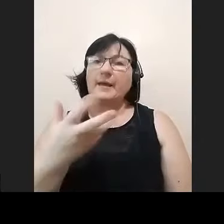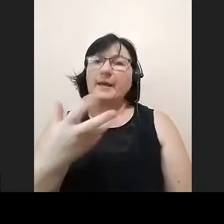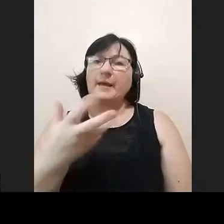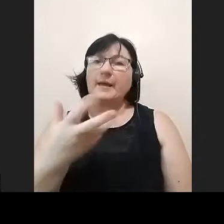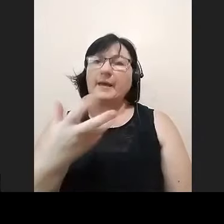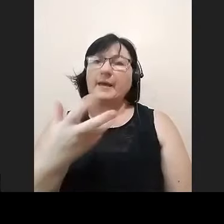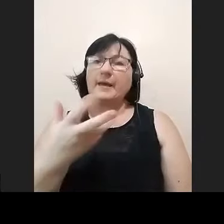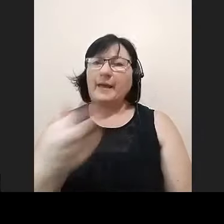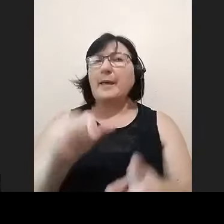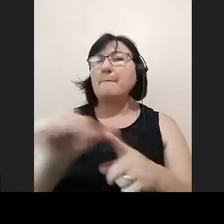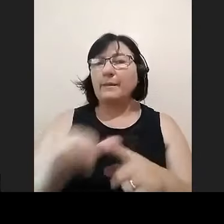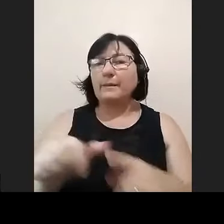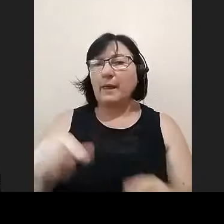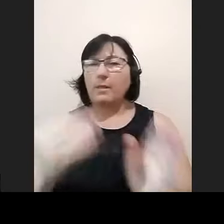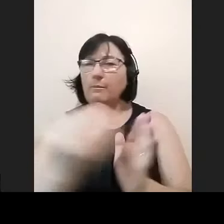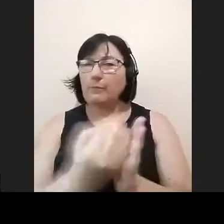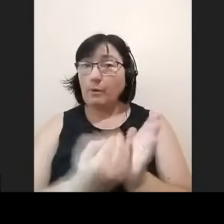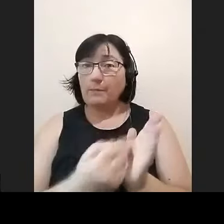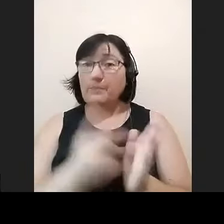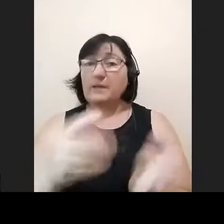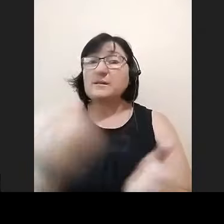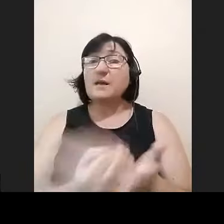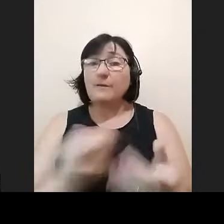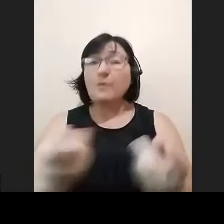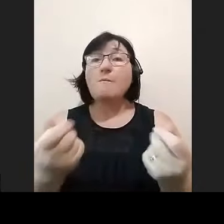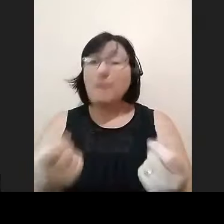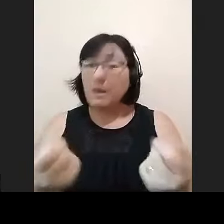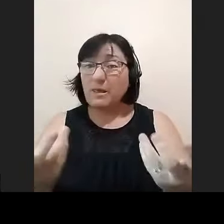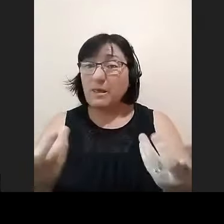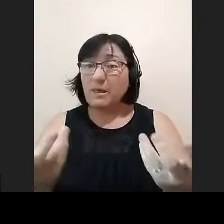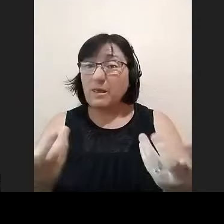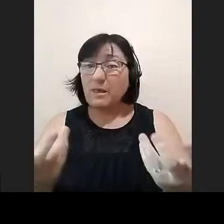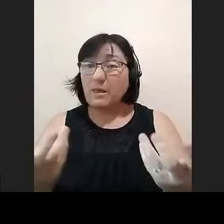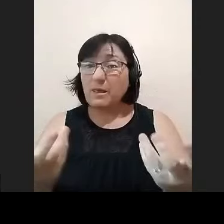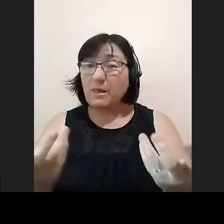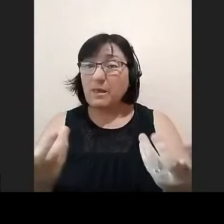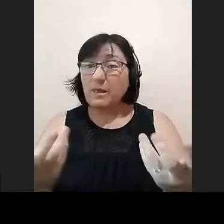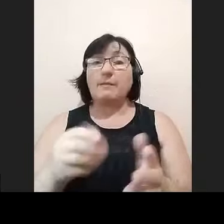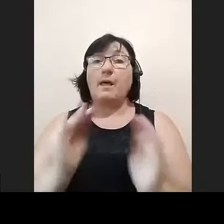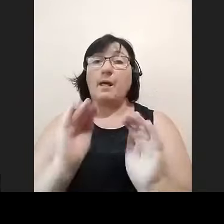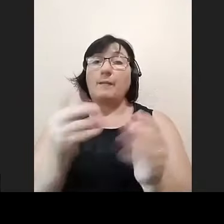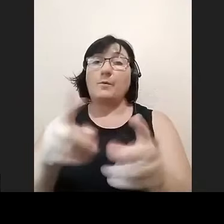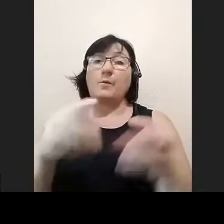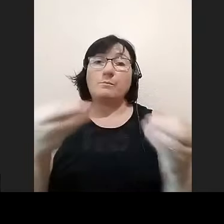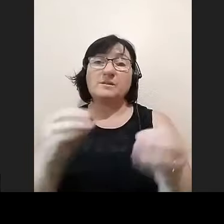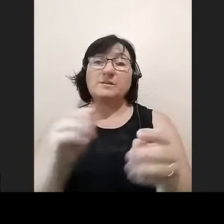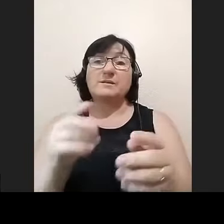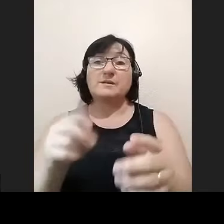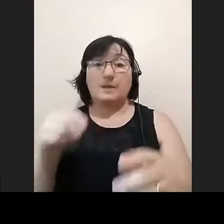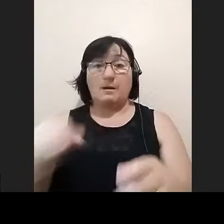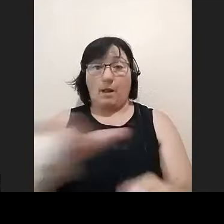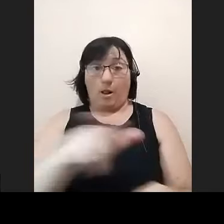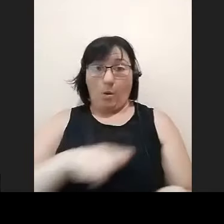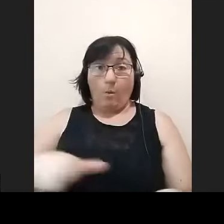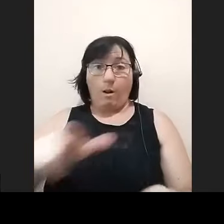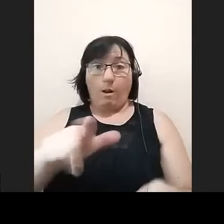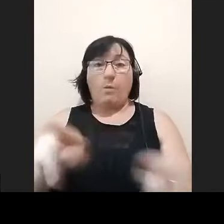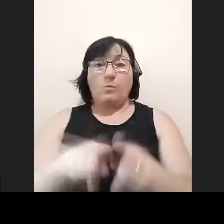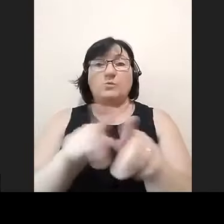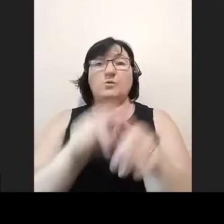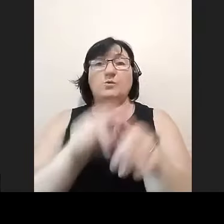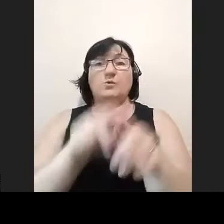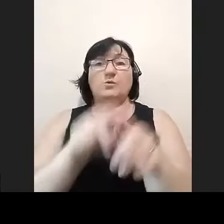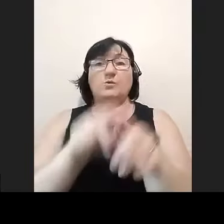money whilst boosting your business both locally and internationally, and it keeps you legally